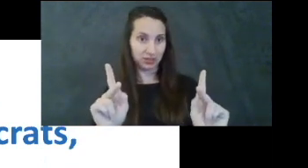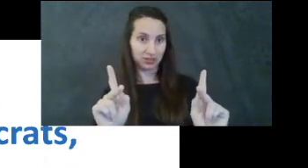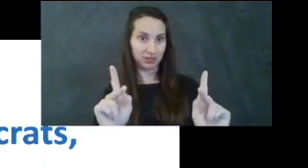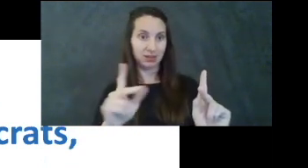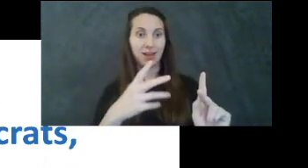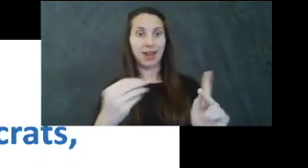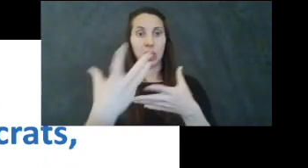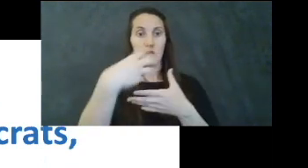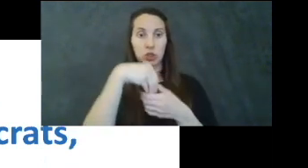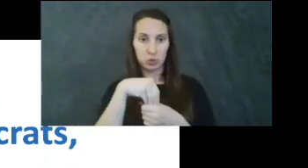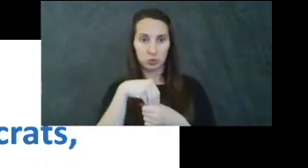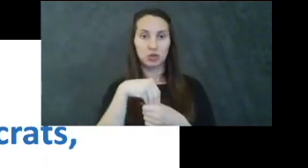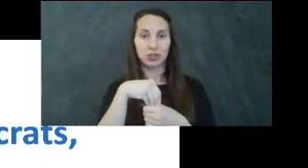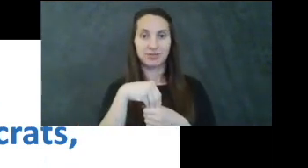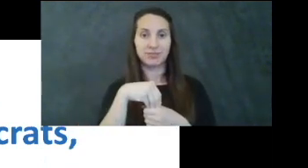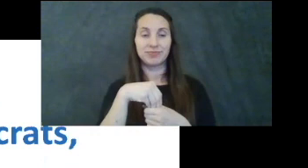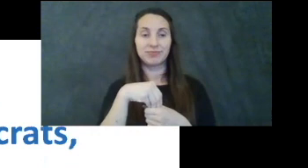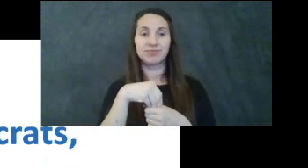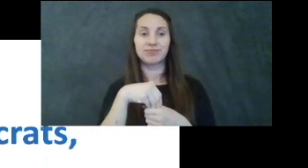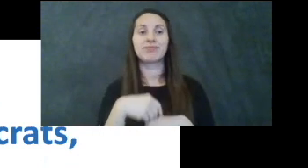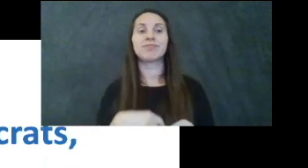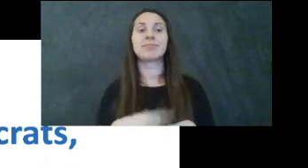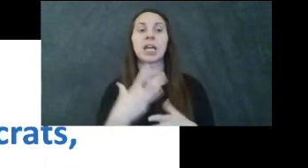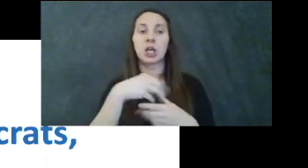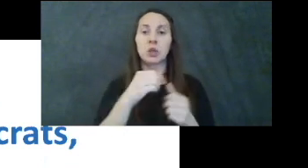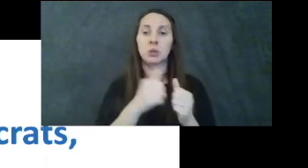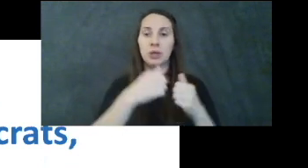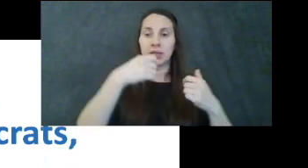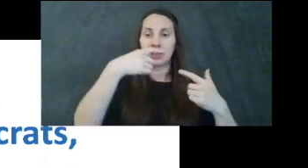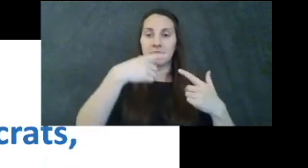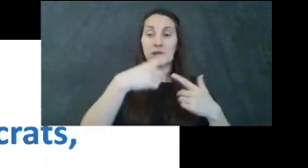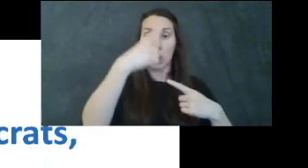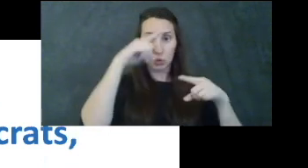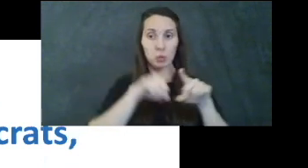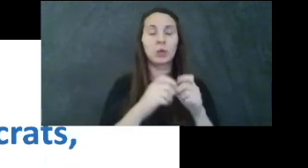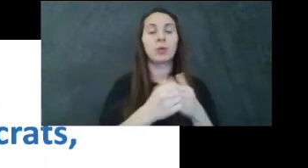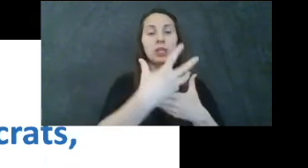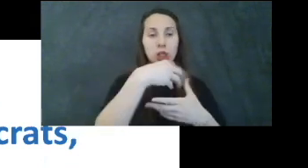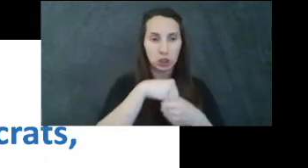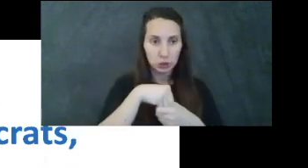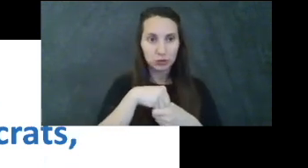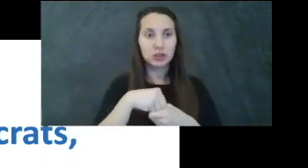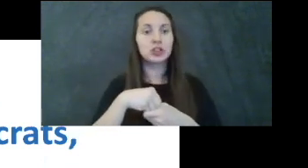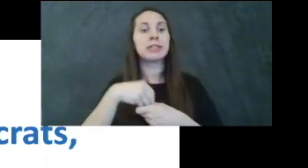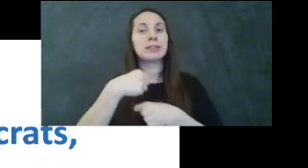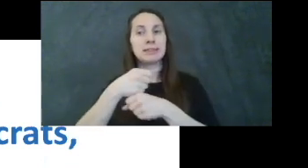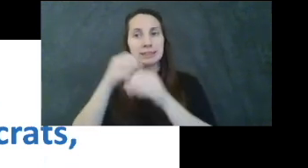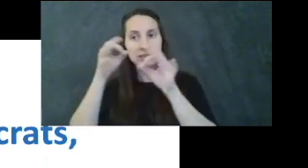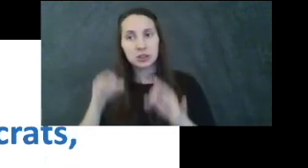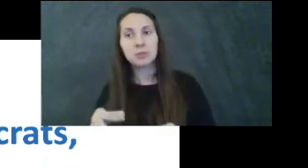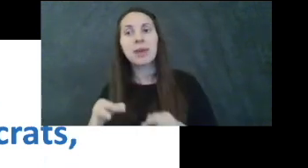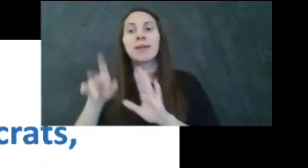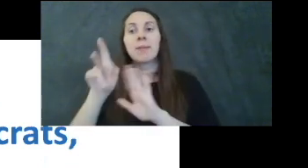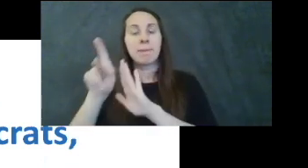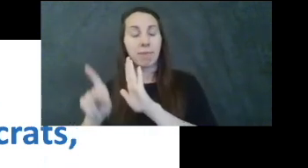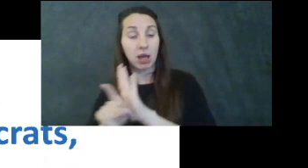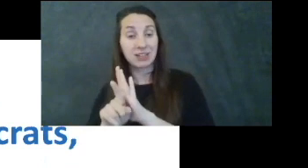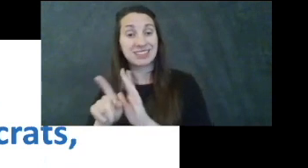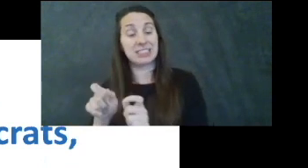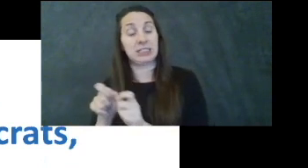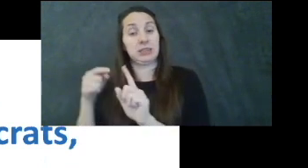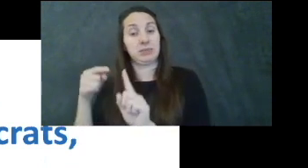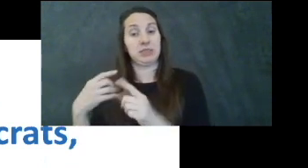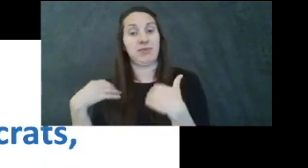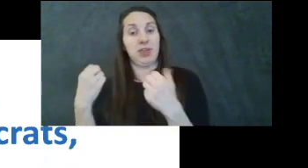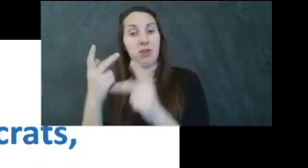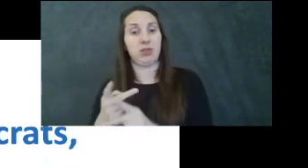inclusion. Agree with inclusion at decision making tables. Agree with inclusion in policies, particularly healthcare, and think